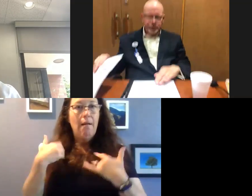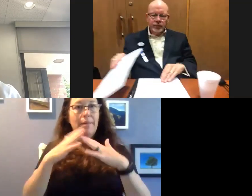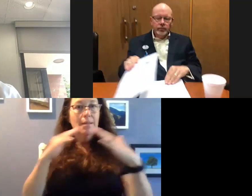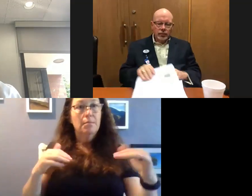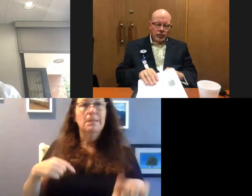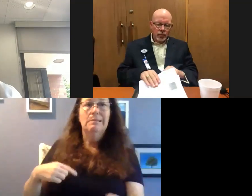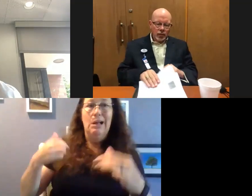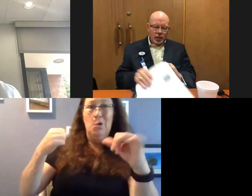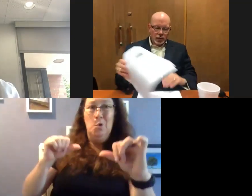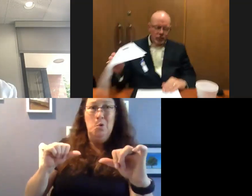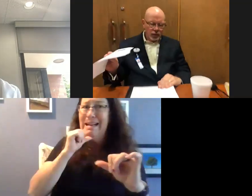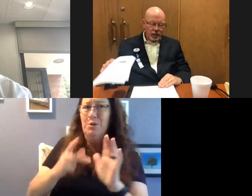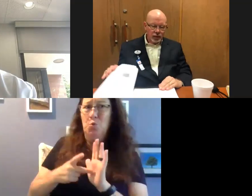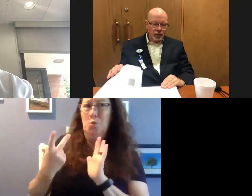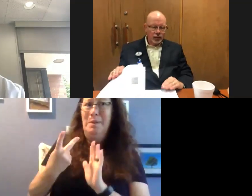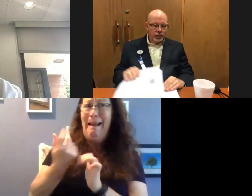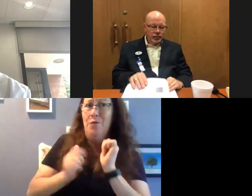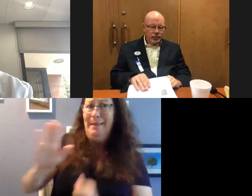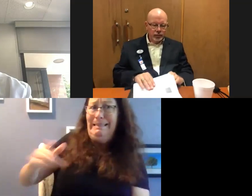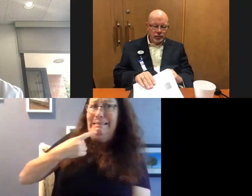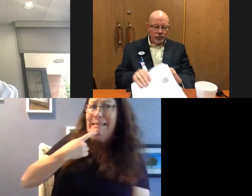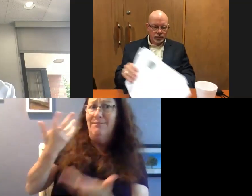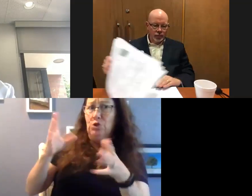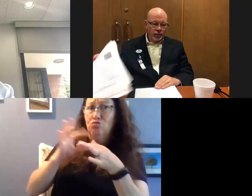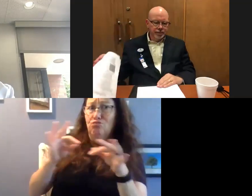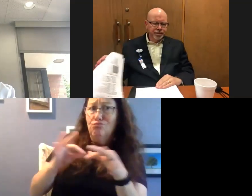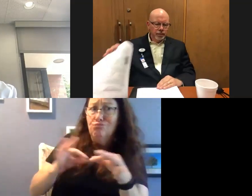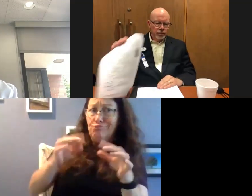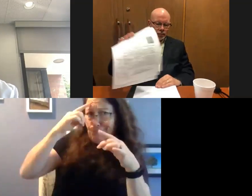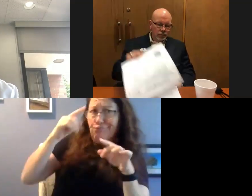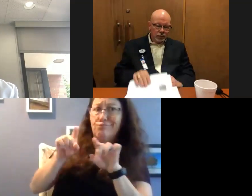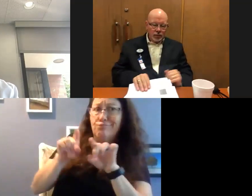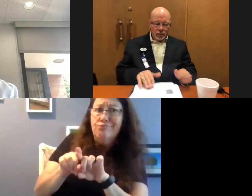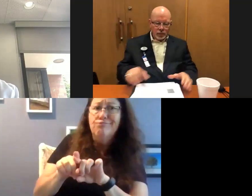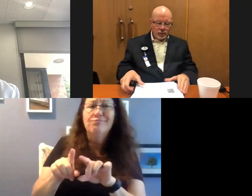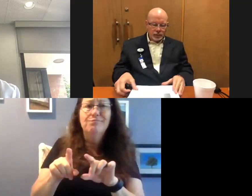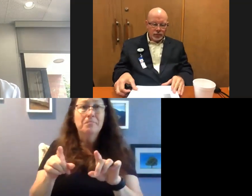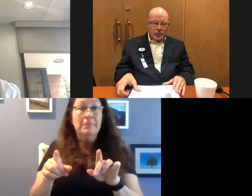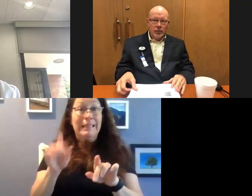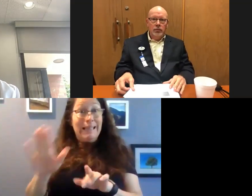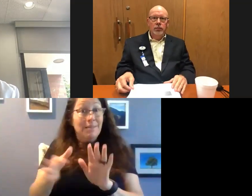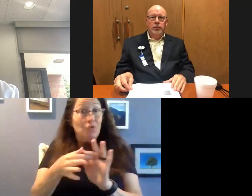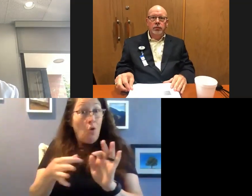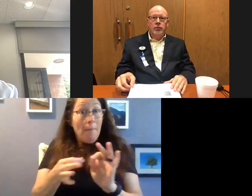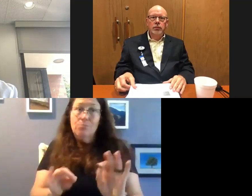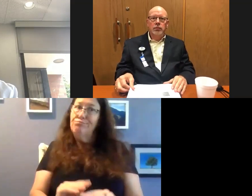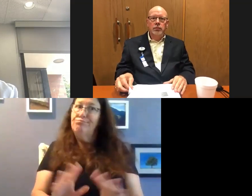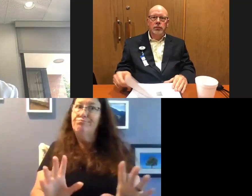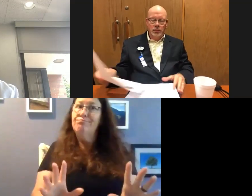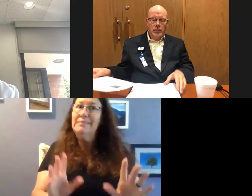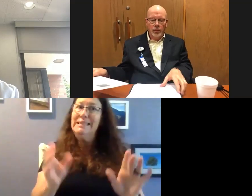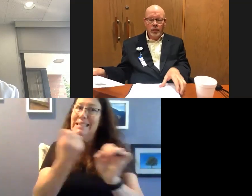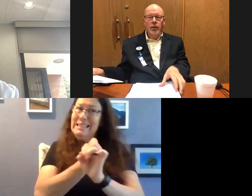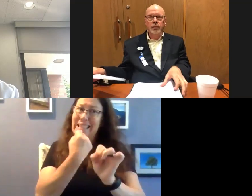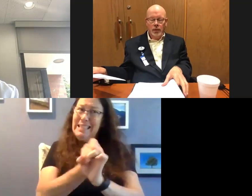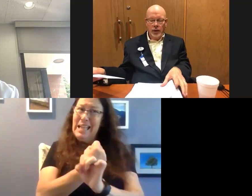I'll try not to duplicate what Bob said. I would just echo a lot of his comments. The statistics are